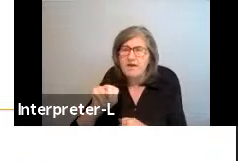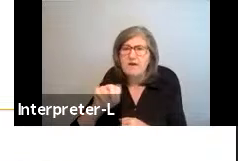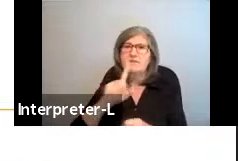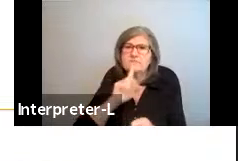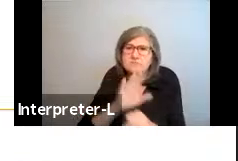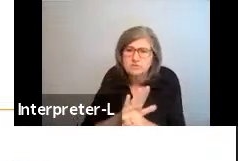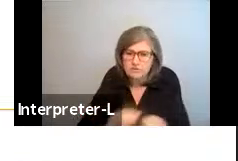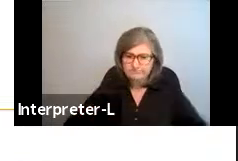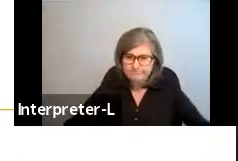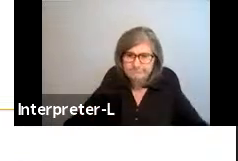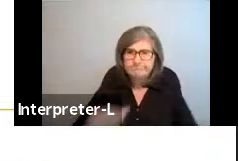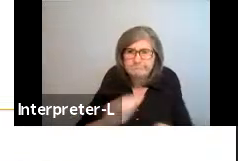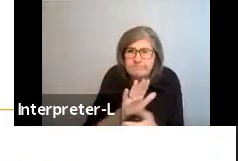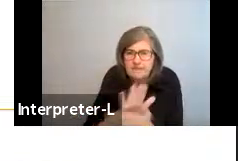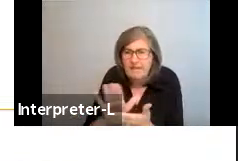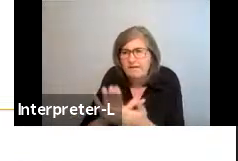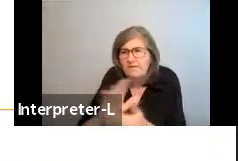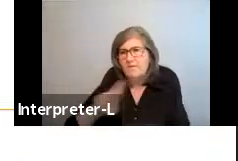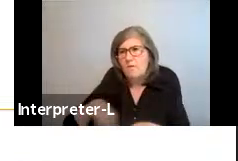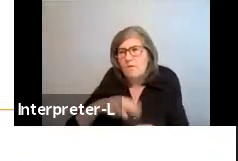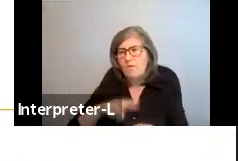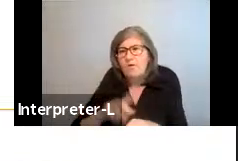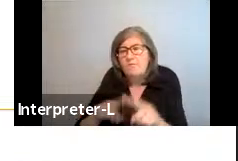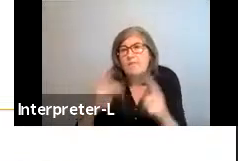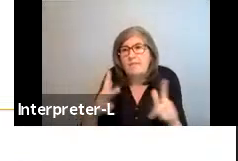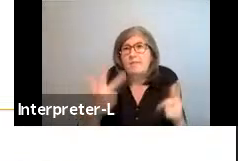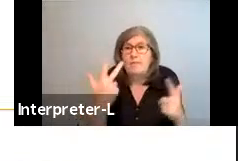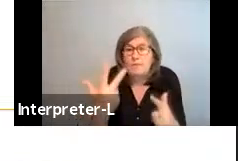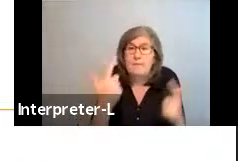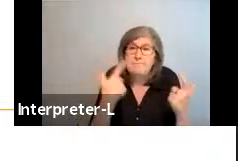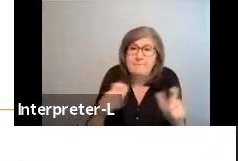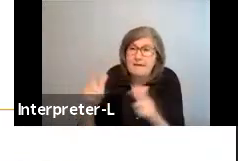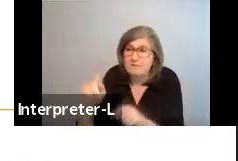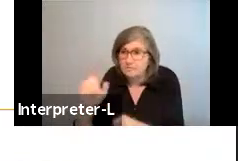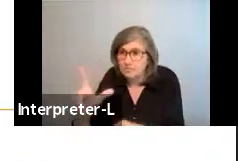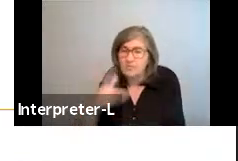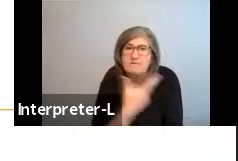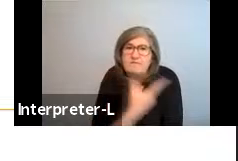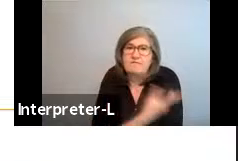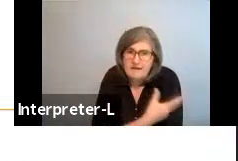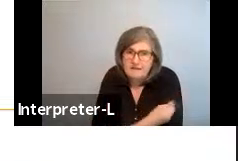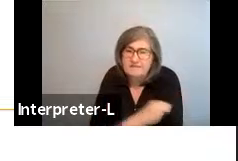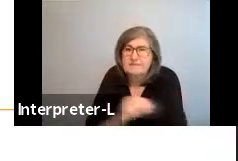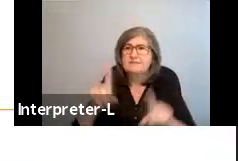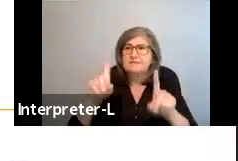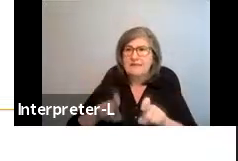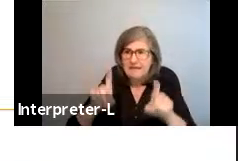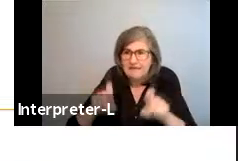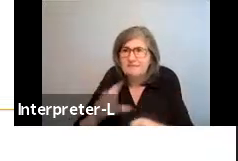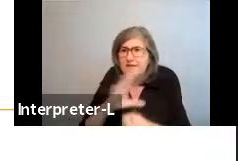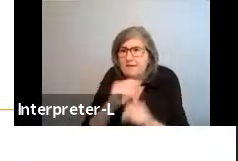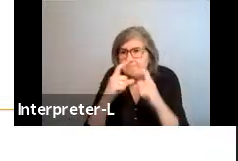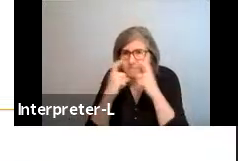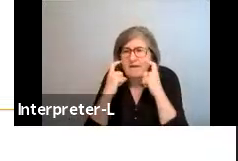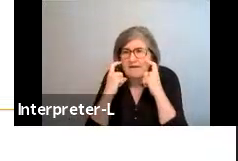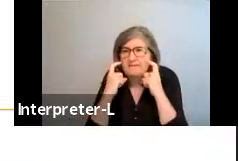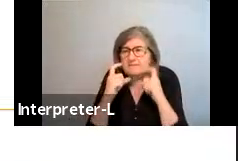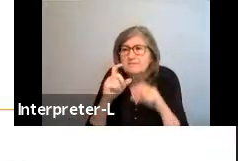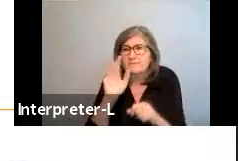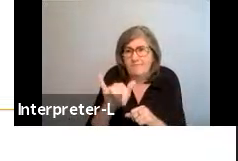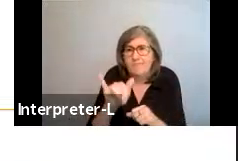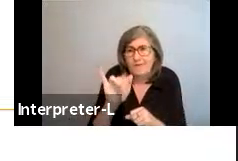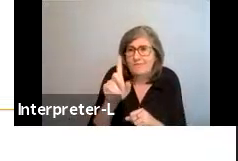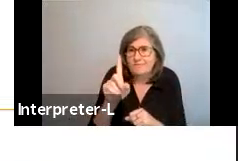clean. But the 3 major tools are vaccination, testing, and masking. So those are the